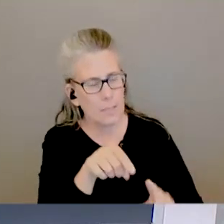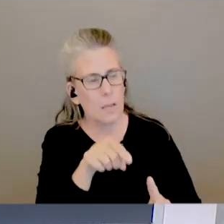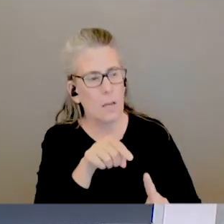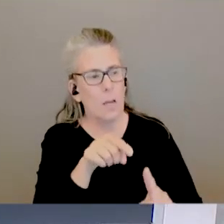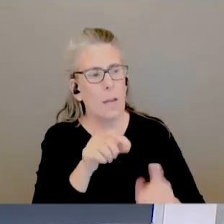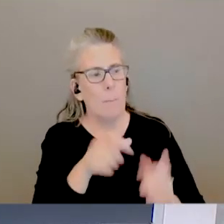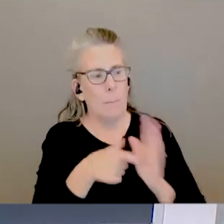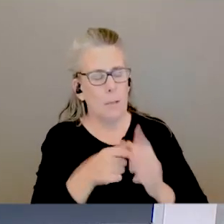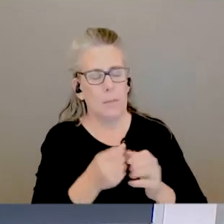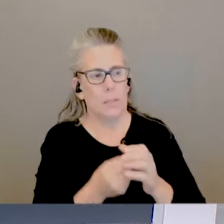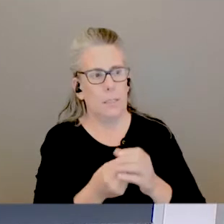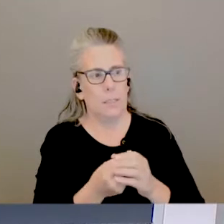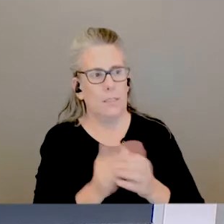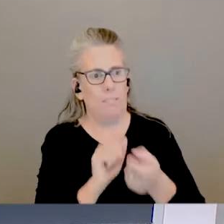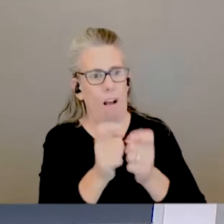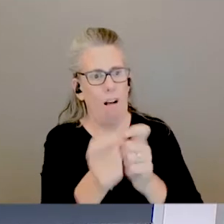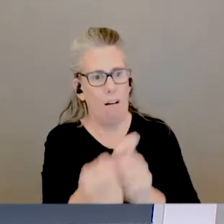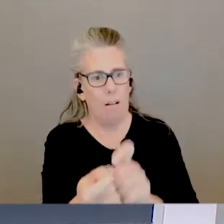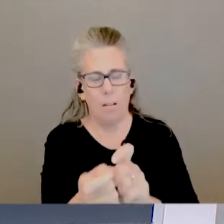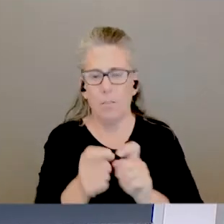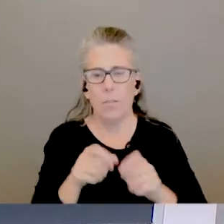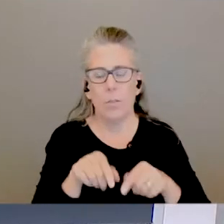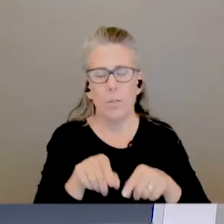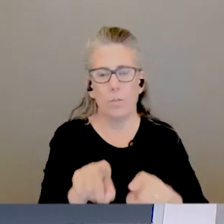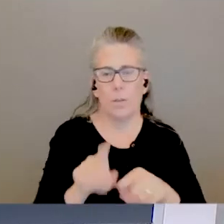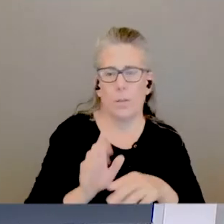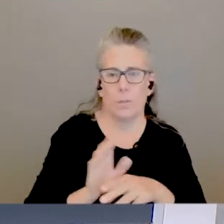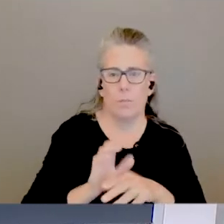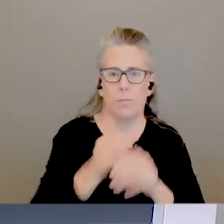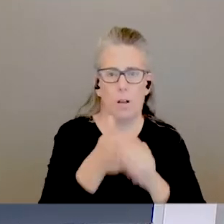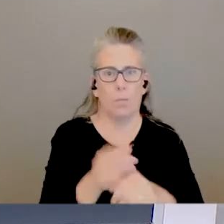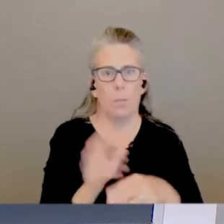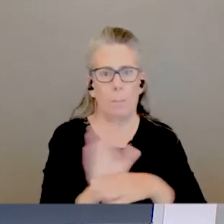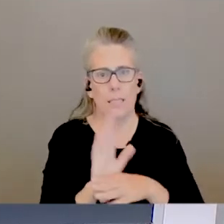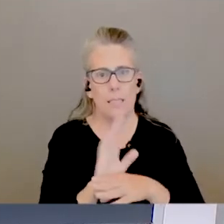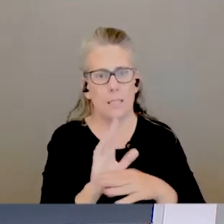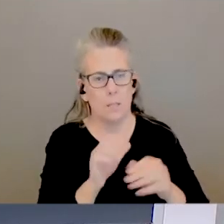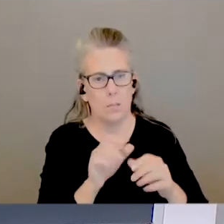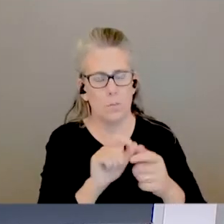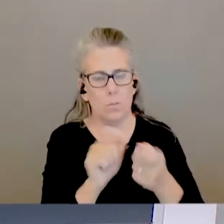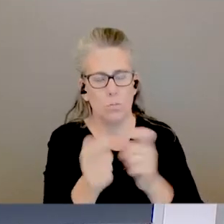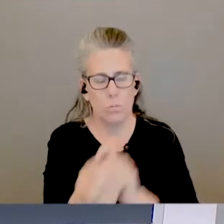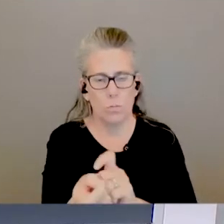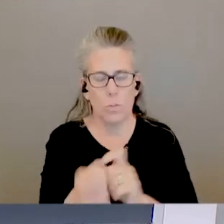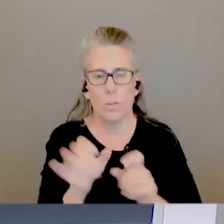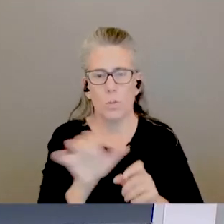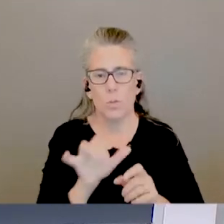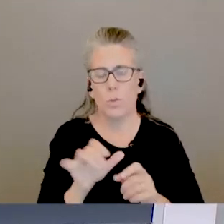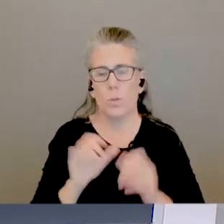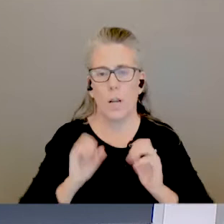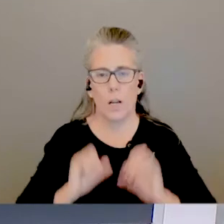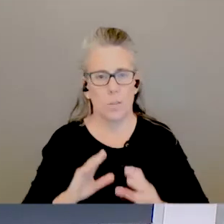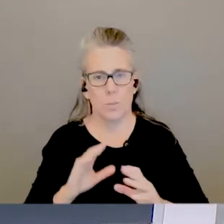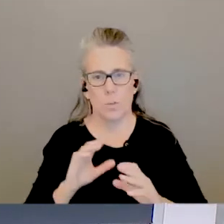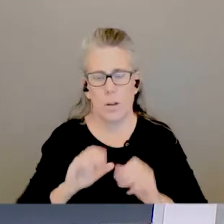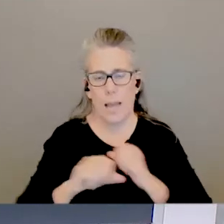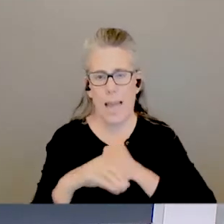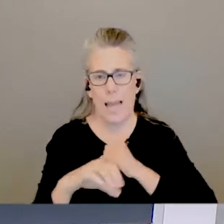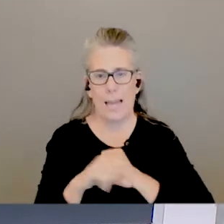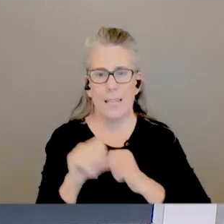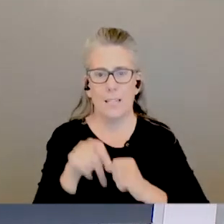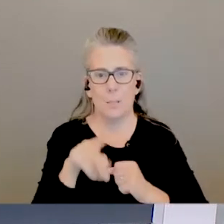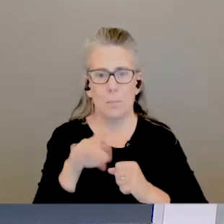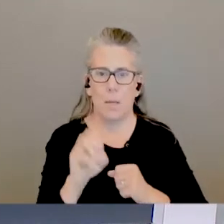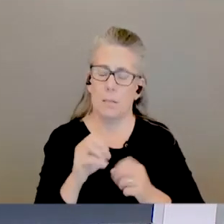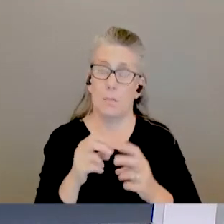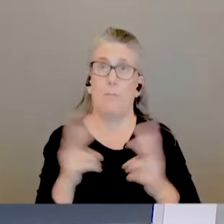business requirements of some of our customers and our users. You know, this ad space can be incredibly fast moving. Can you talk about how we've done